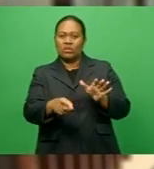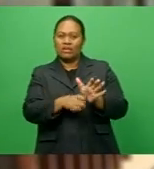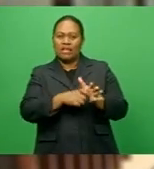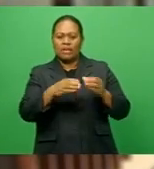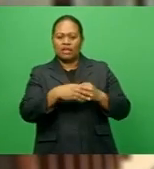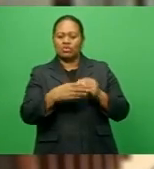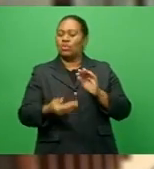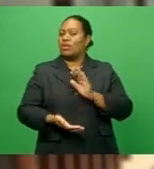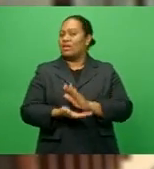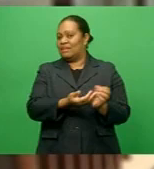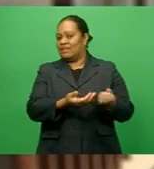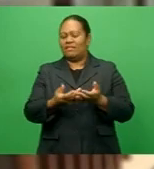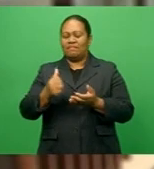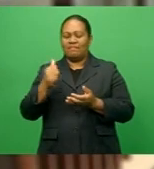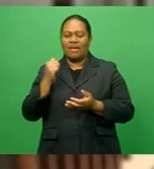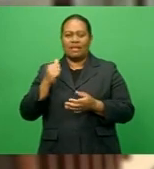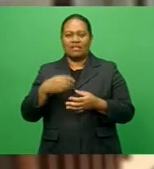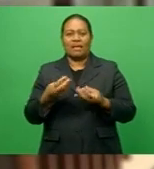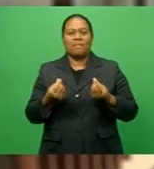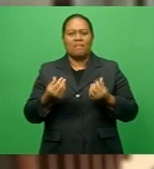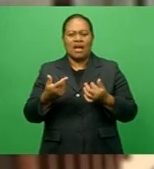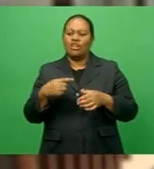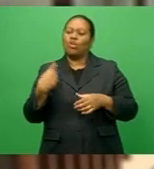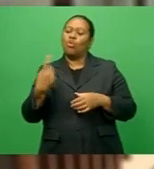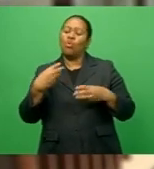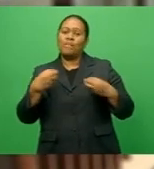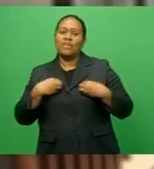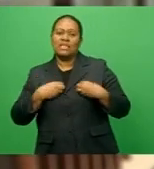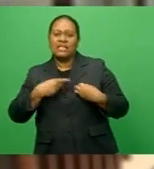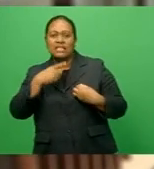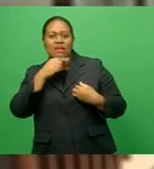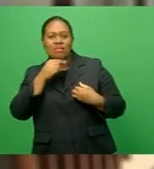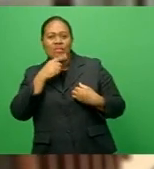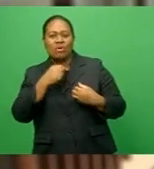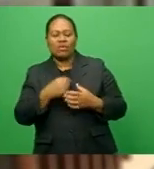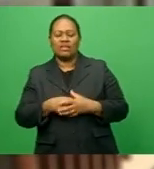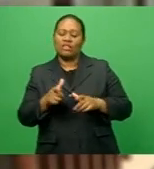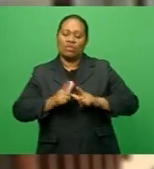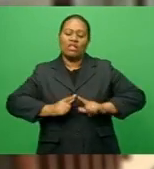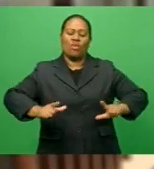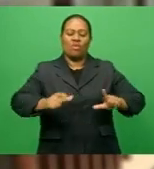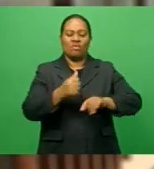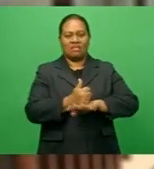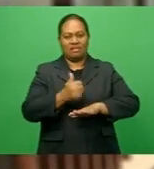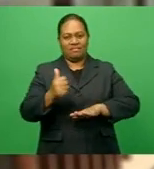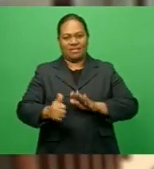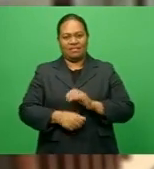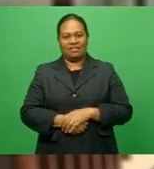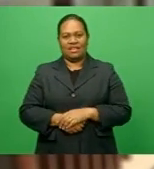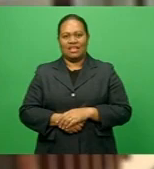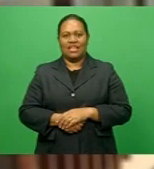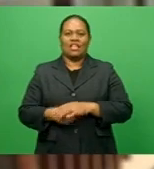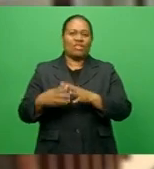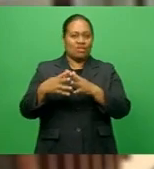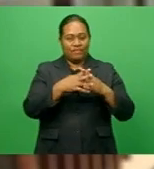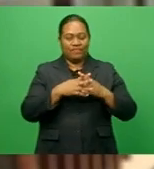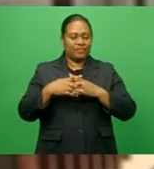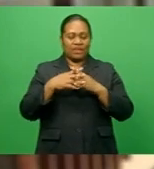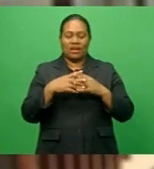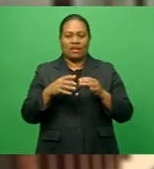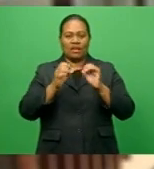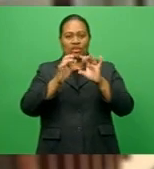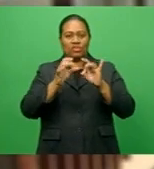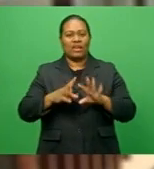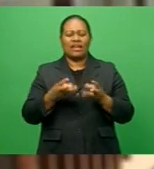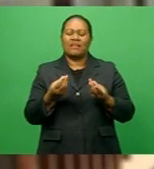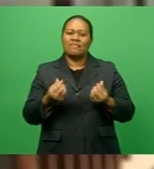money earmarked for pandemic lending to businesses, non-profits, and local governments. The Aussie dollar, which has strong sensitivity